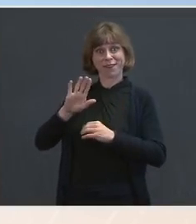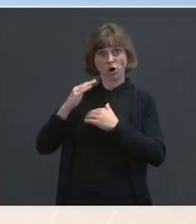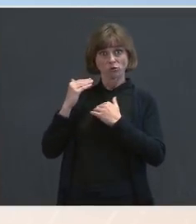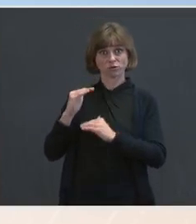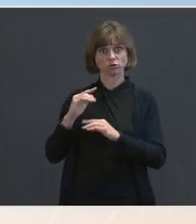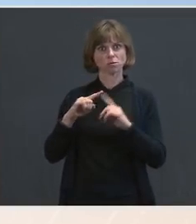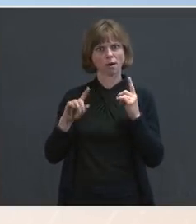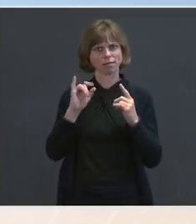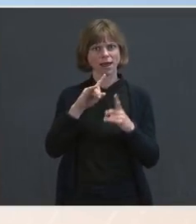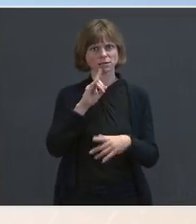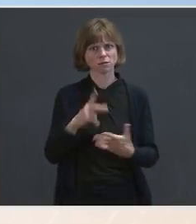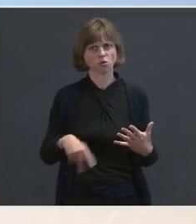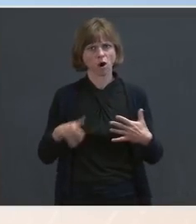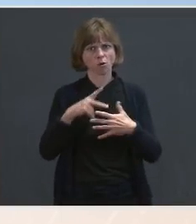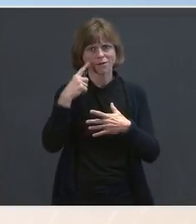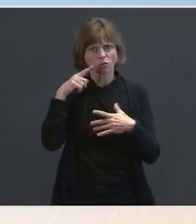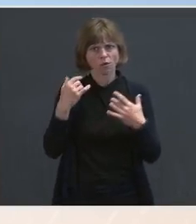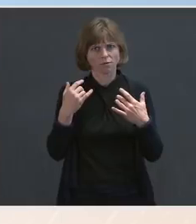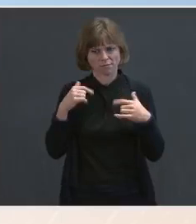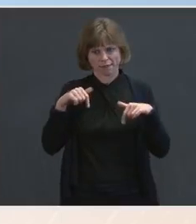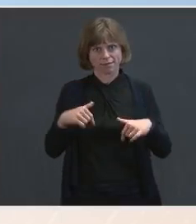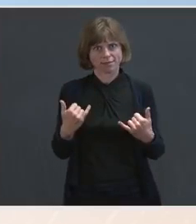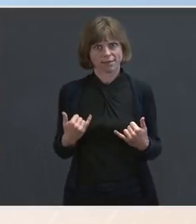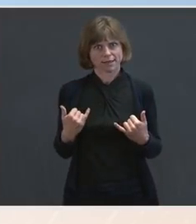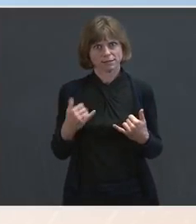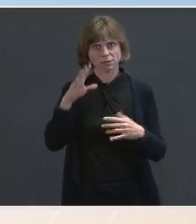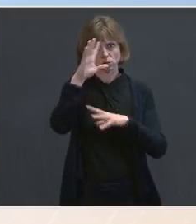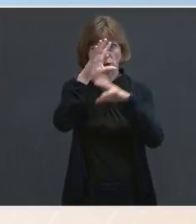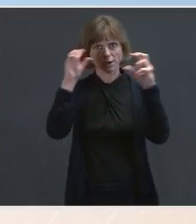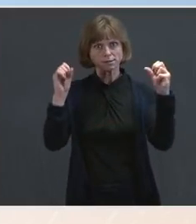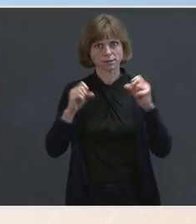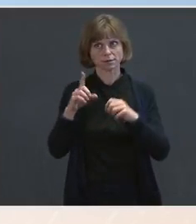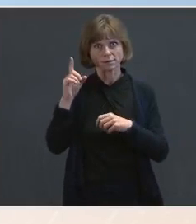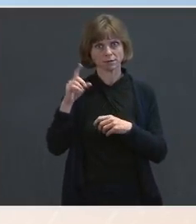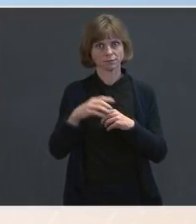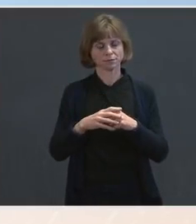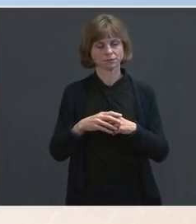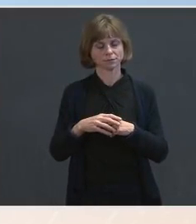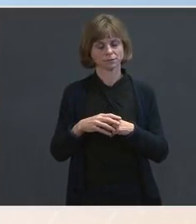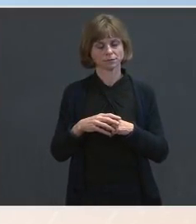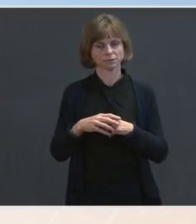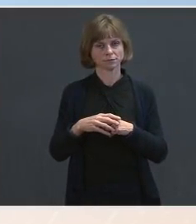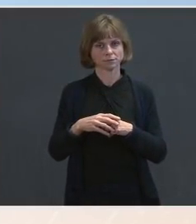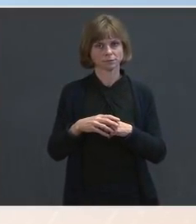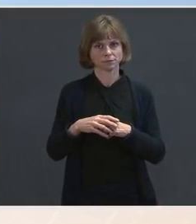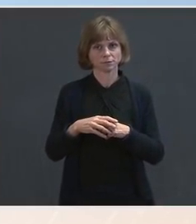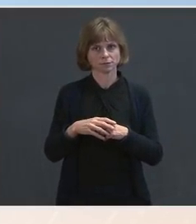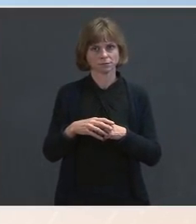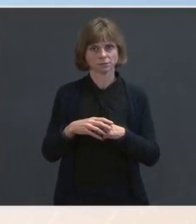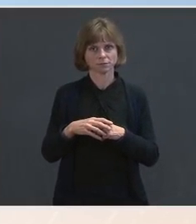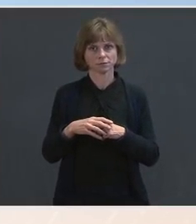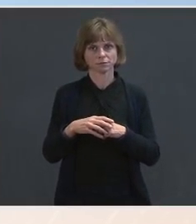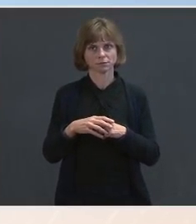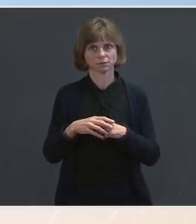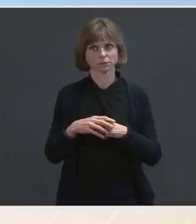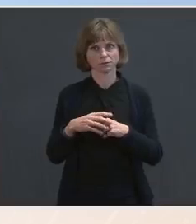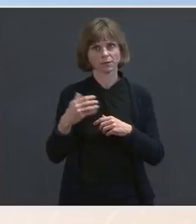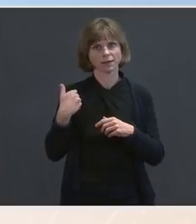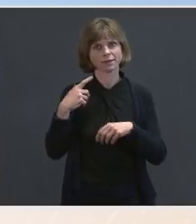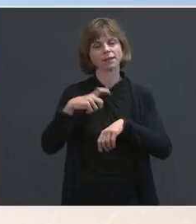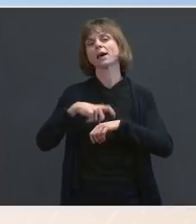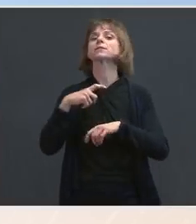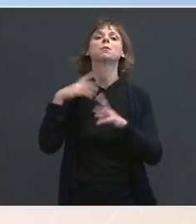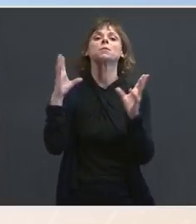priority for this president and something I know he's projecting to his entire team. And on the COVID bill, last night when the president was speaking to House Democrats, he said, I know we're all making